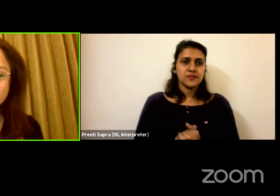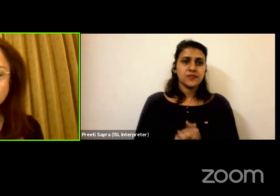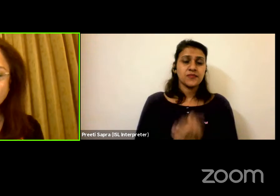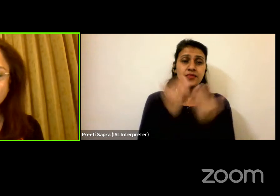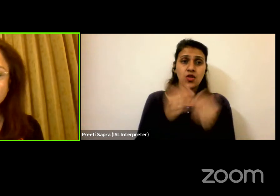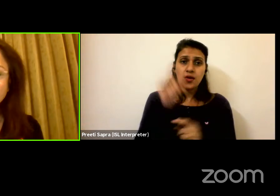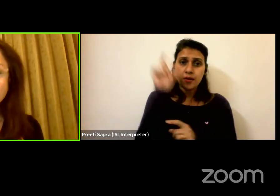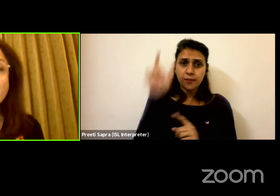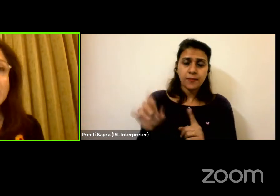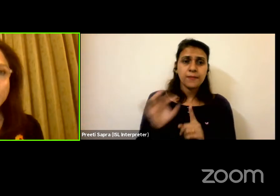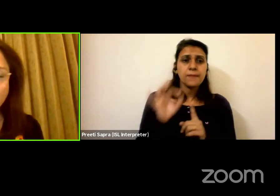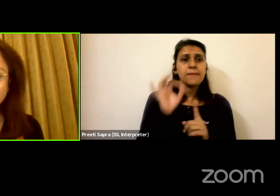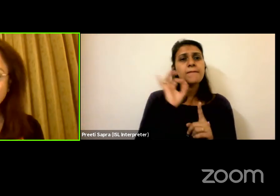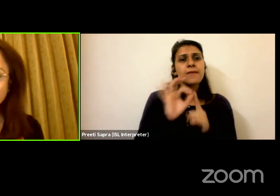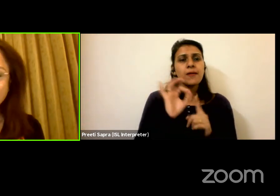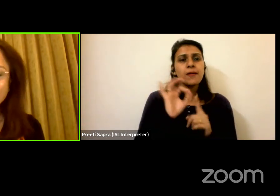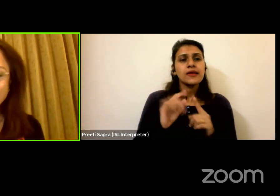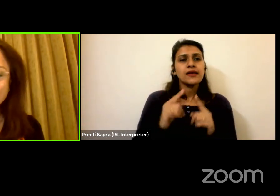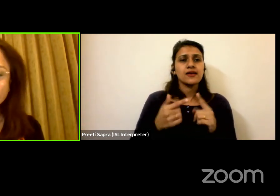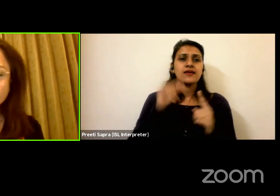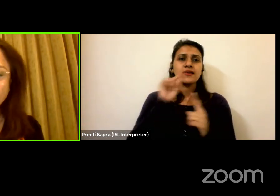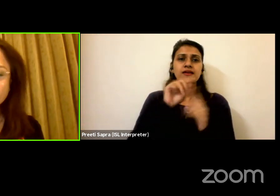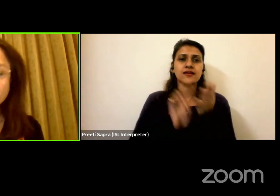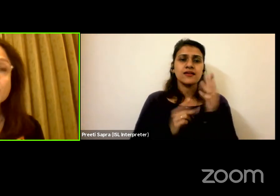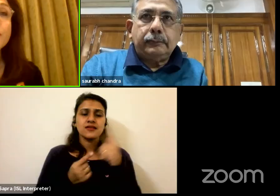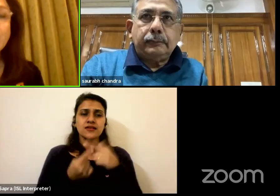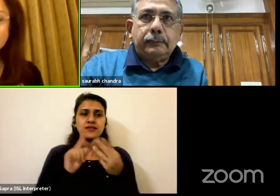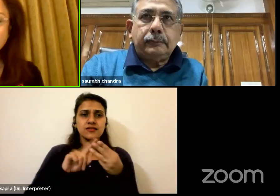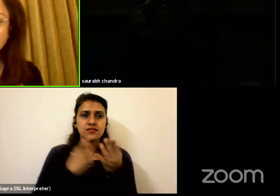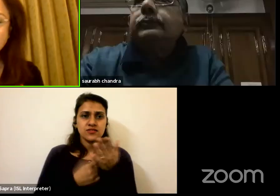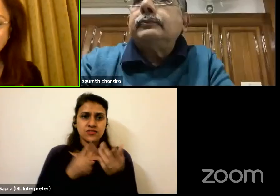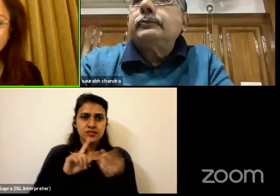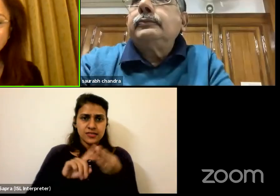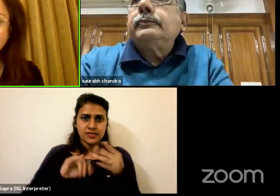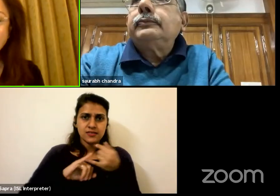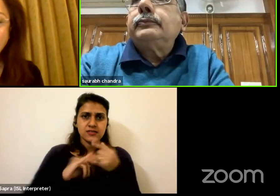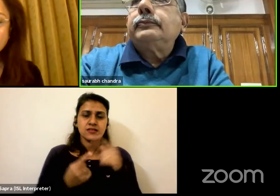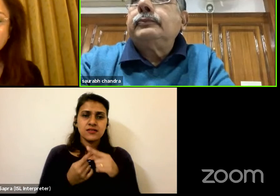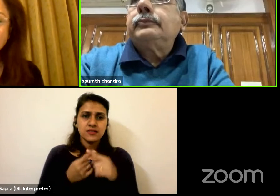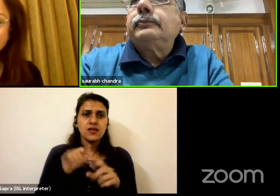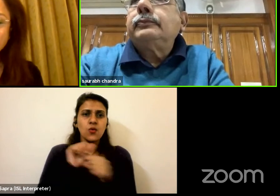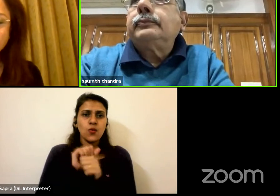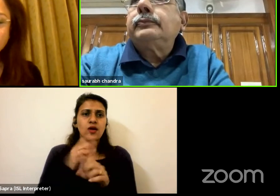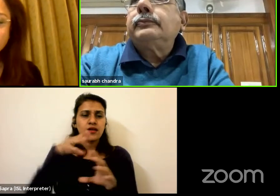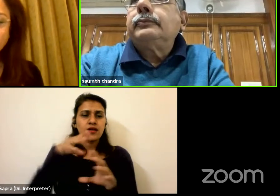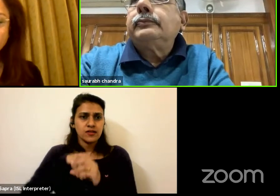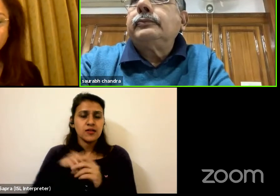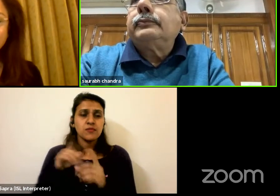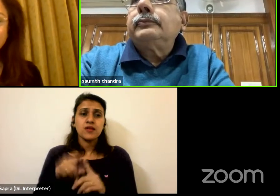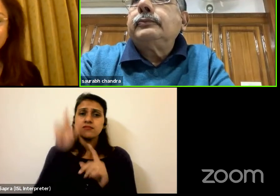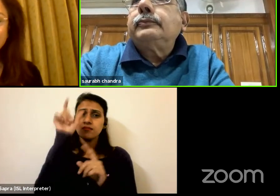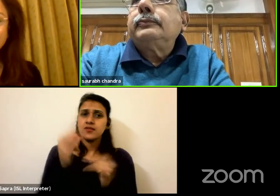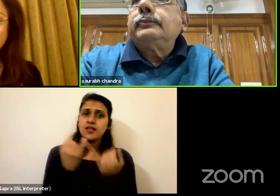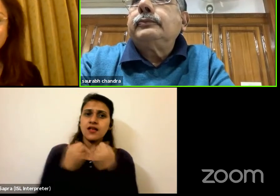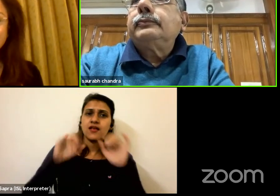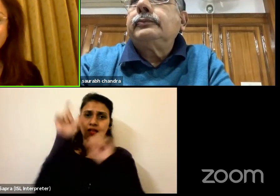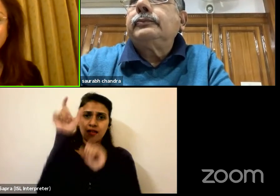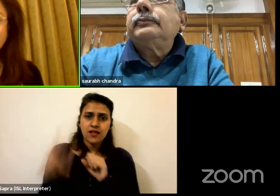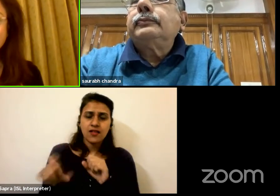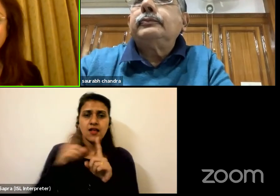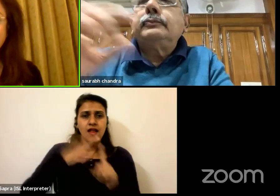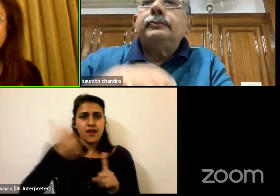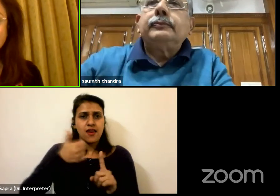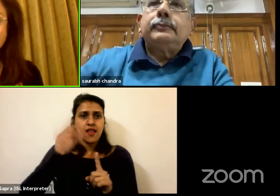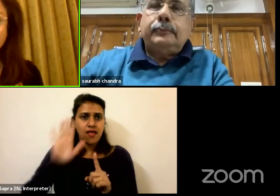Public Interest Director and Chairman, Board of Directors of MCX, and an Independent Director on the boards